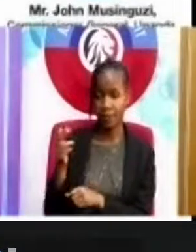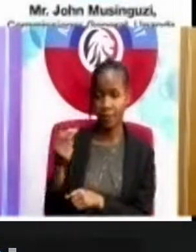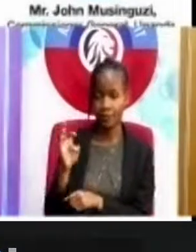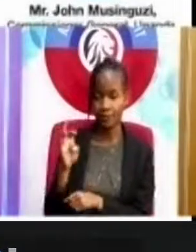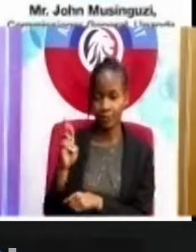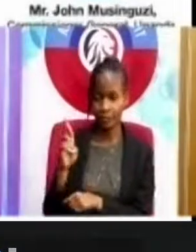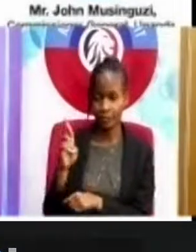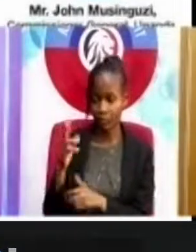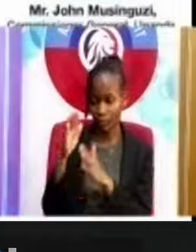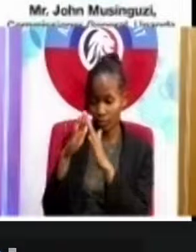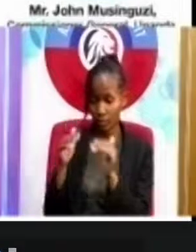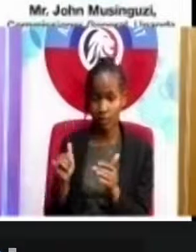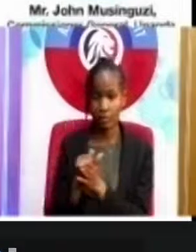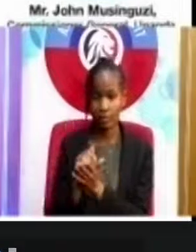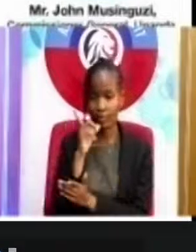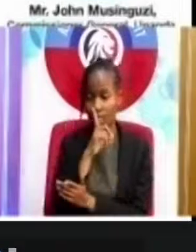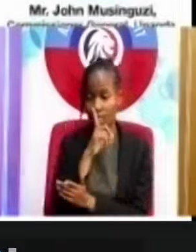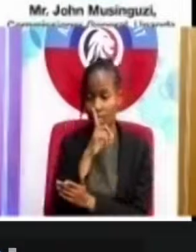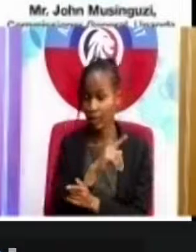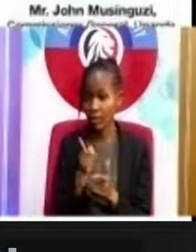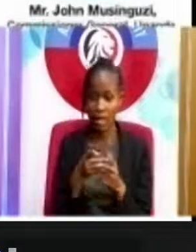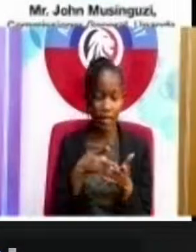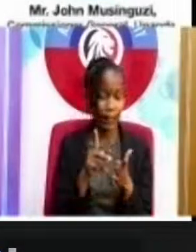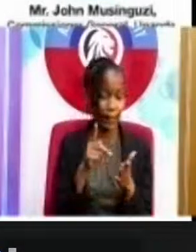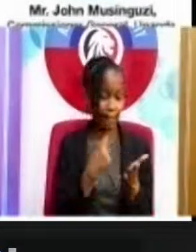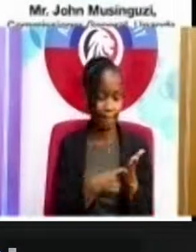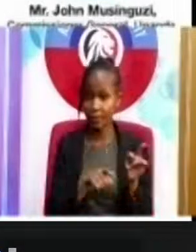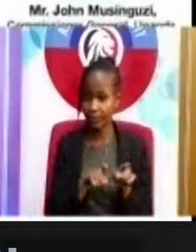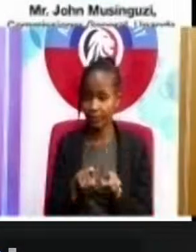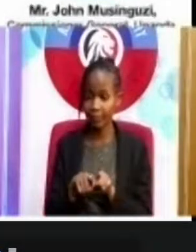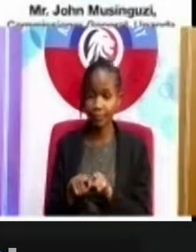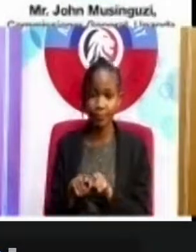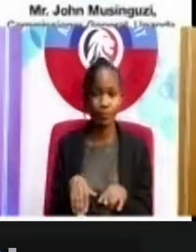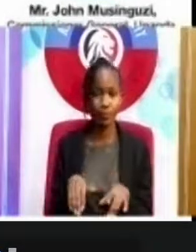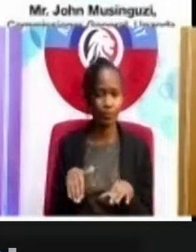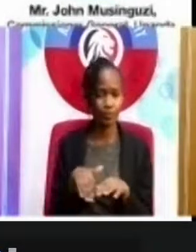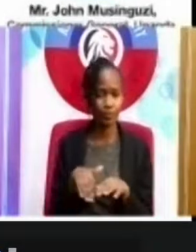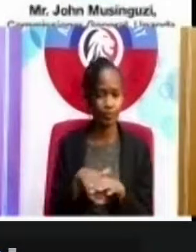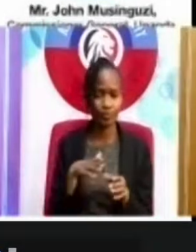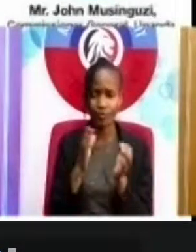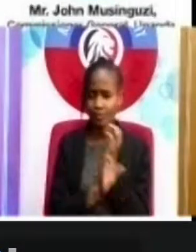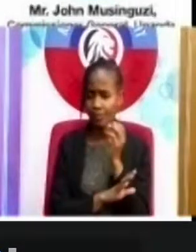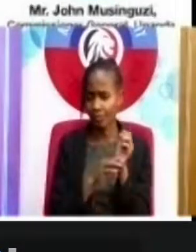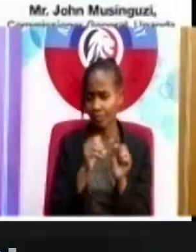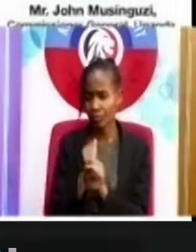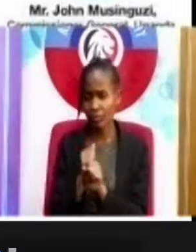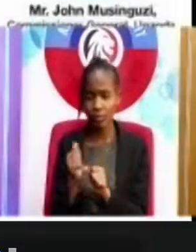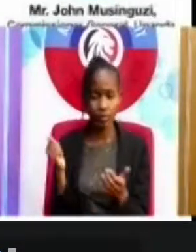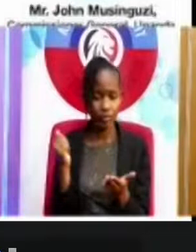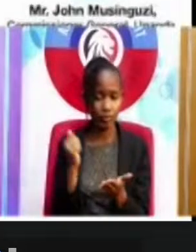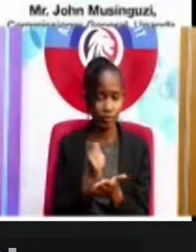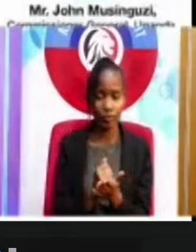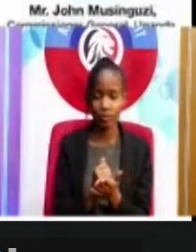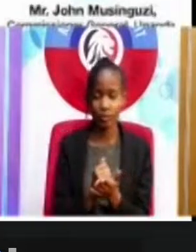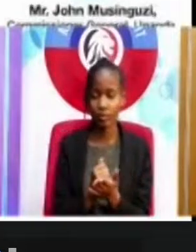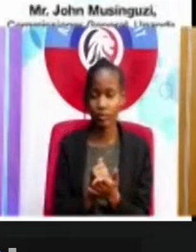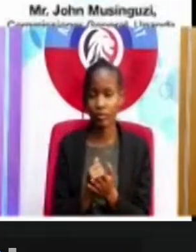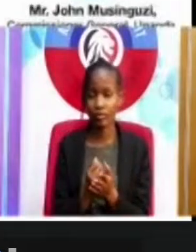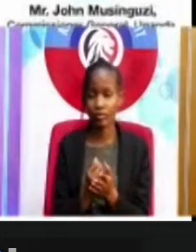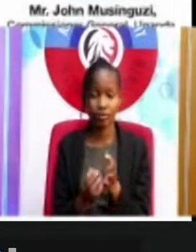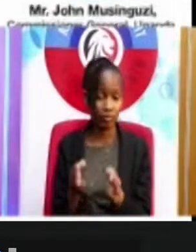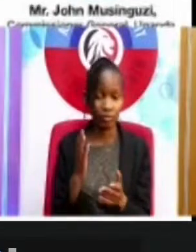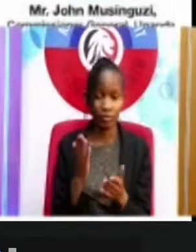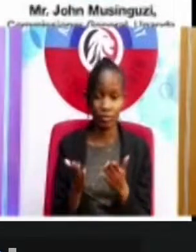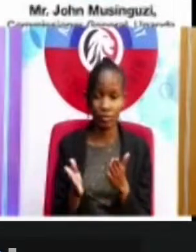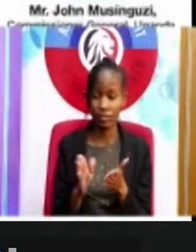taxes. We also internally were doing a number of administrative measures, some reorganization, some